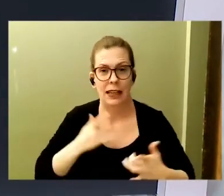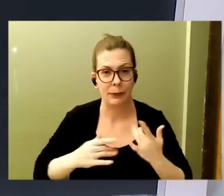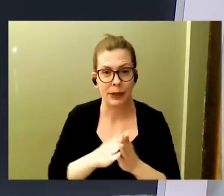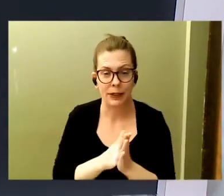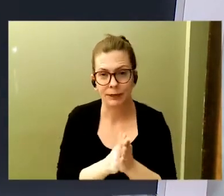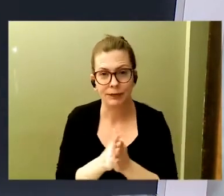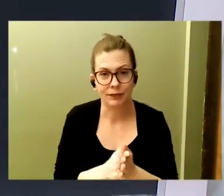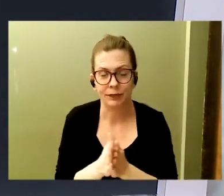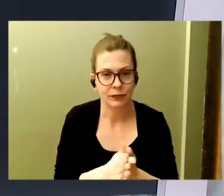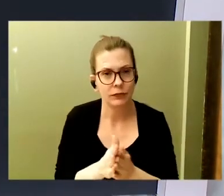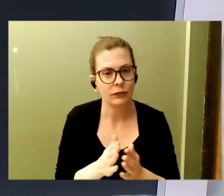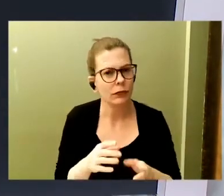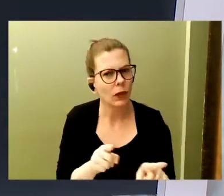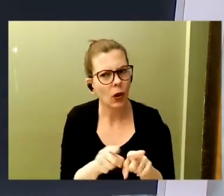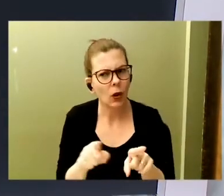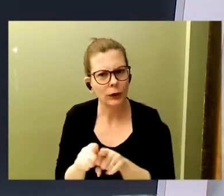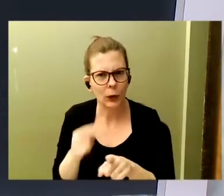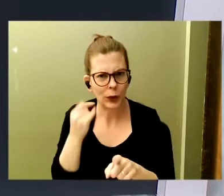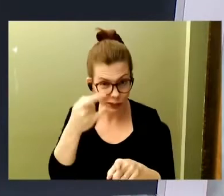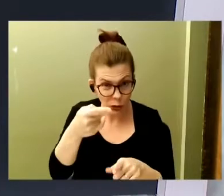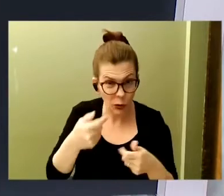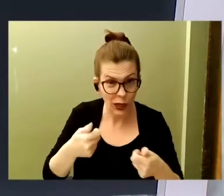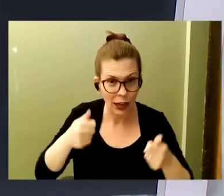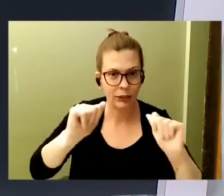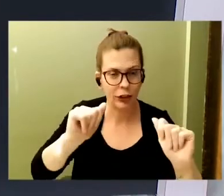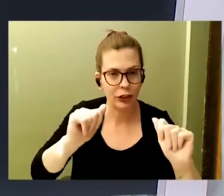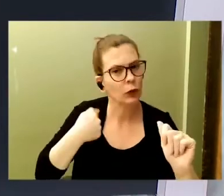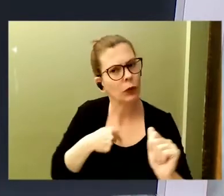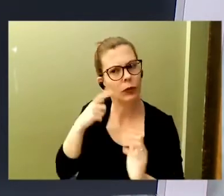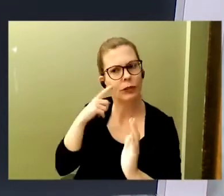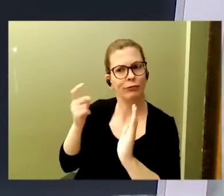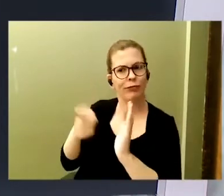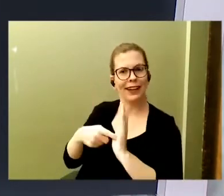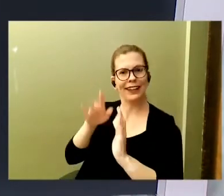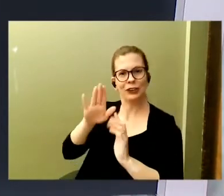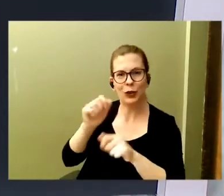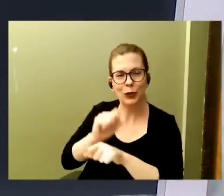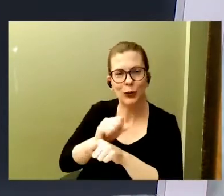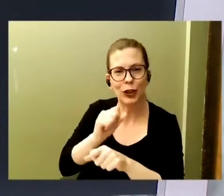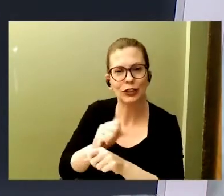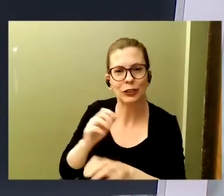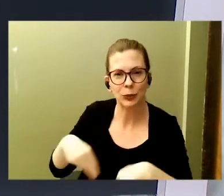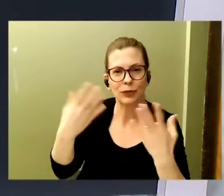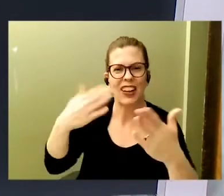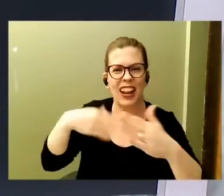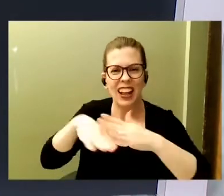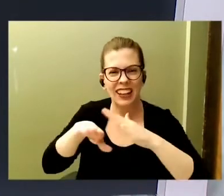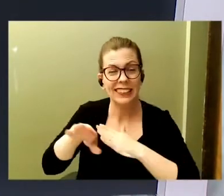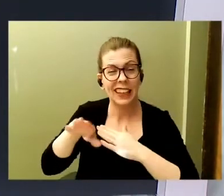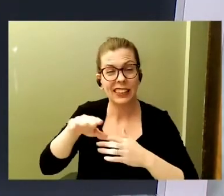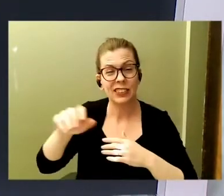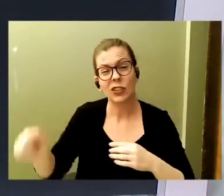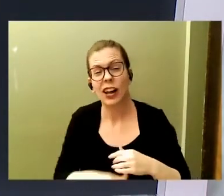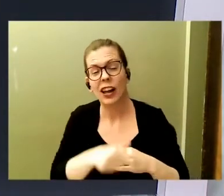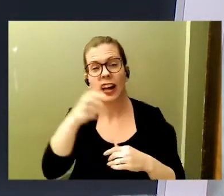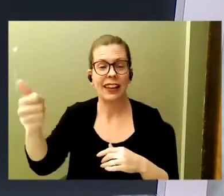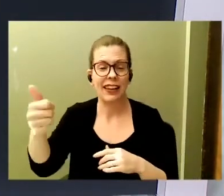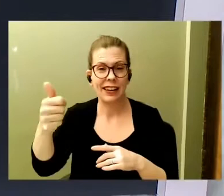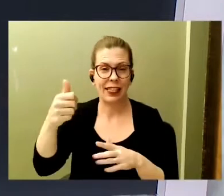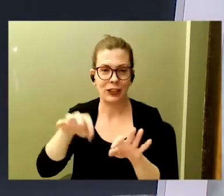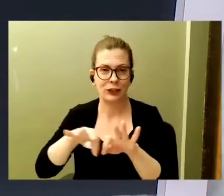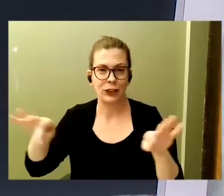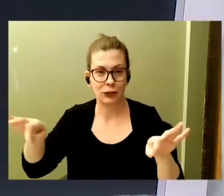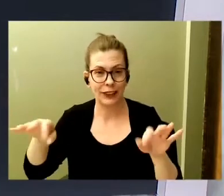if you put effort, we want to recognize that. Exactly. So we're going to give you access to another nano degree where you can